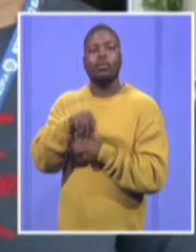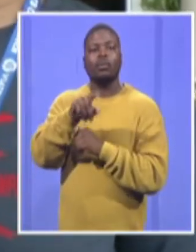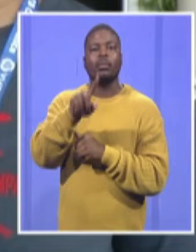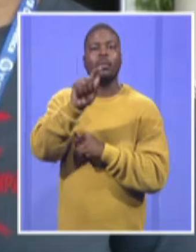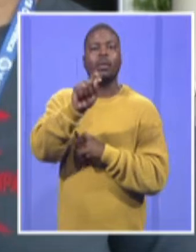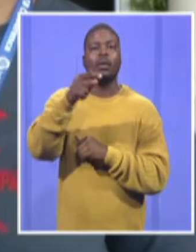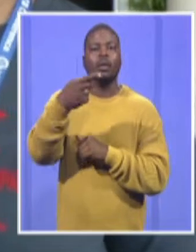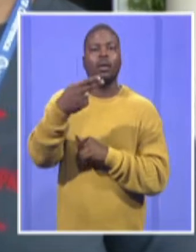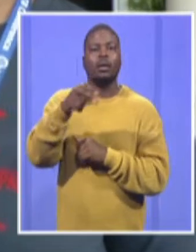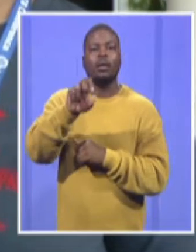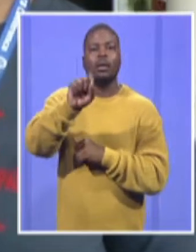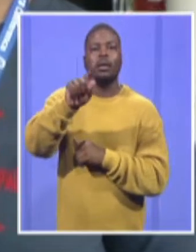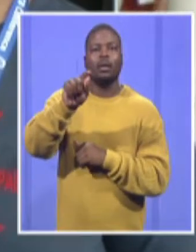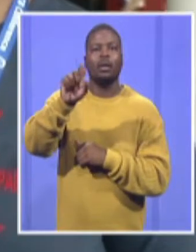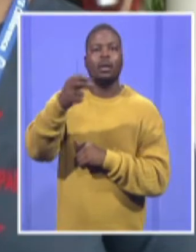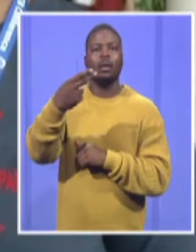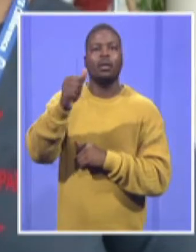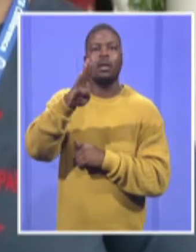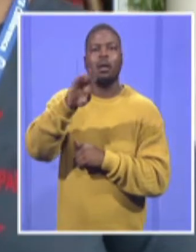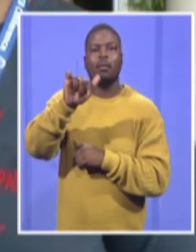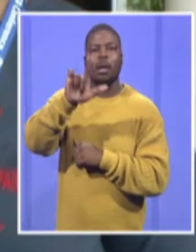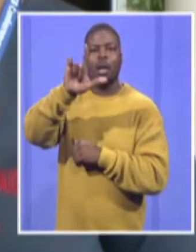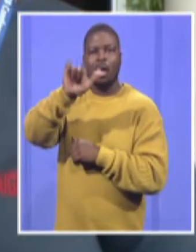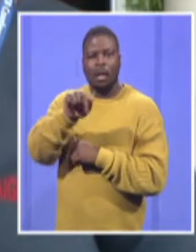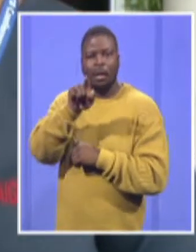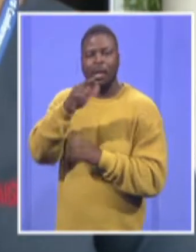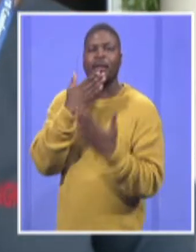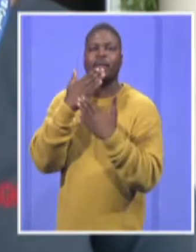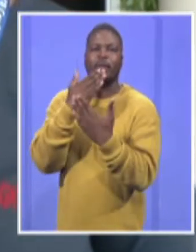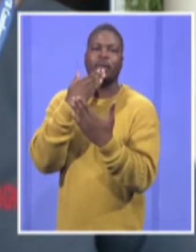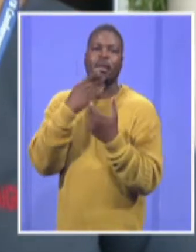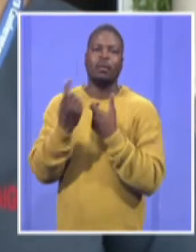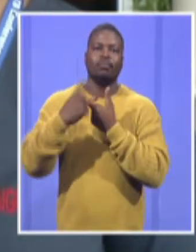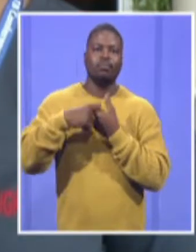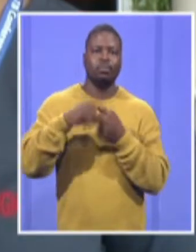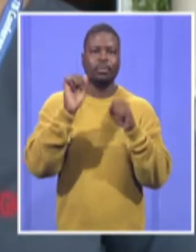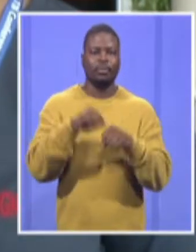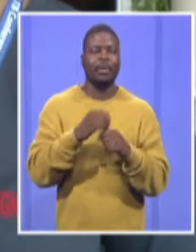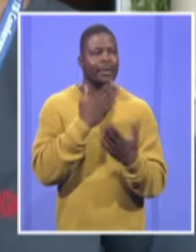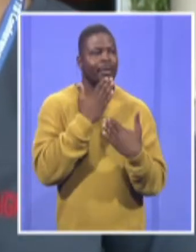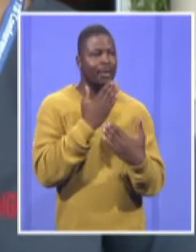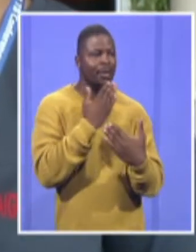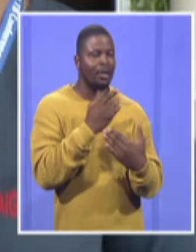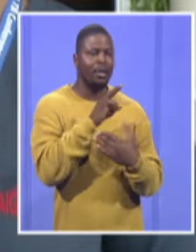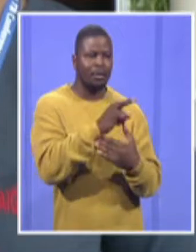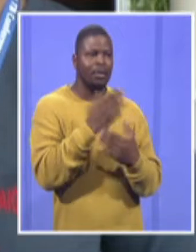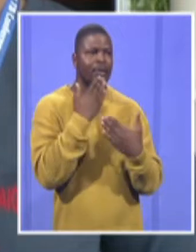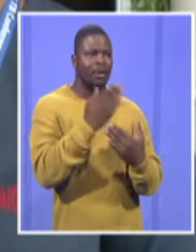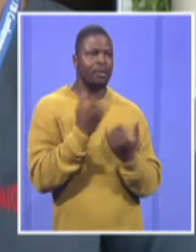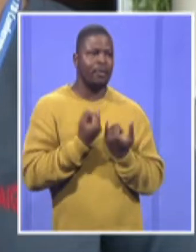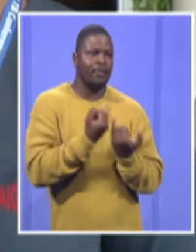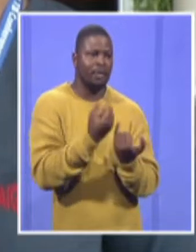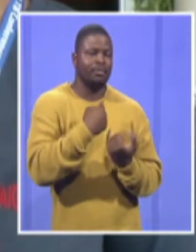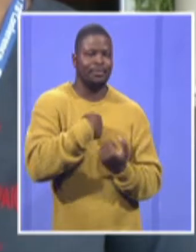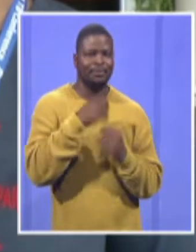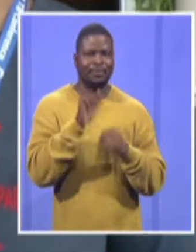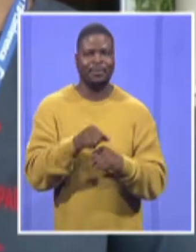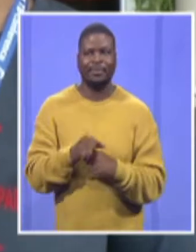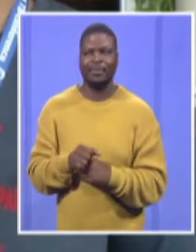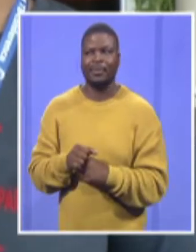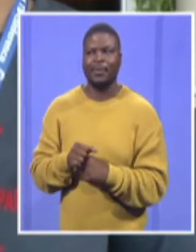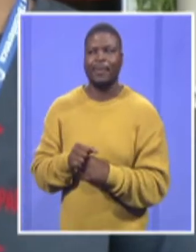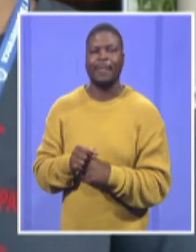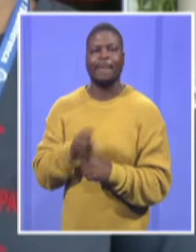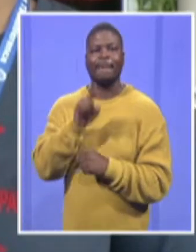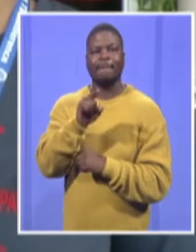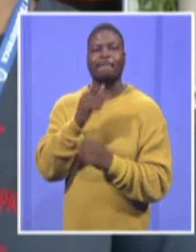chairperson. Sibongile, thank you for giving us your time today. Thank you, and thank you for having me. So Mbengile, let's just start right at the